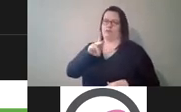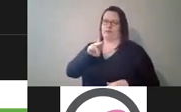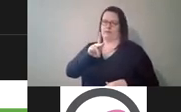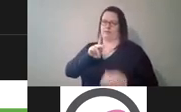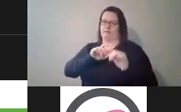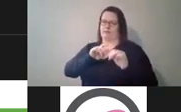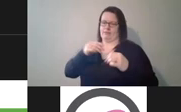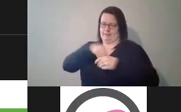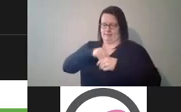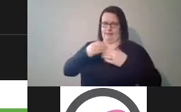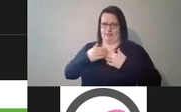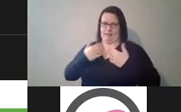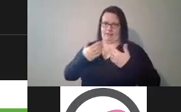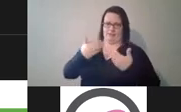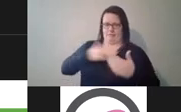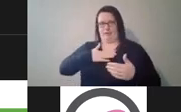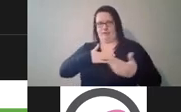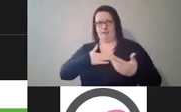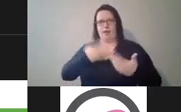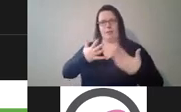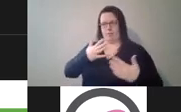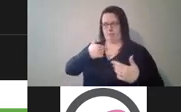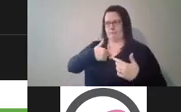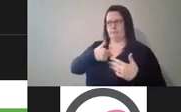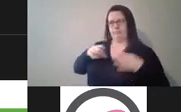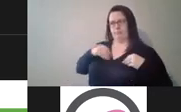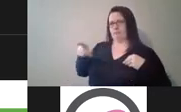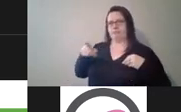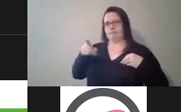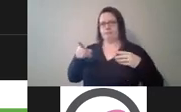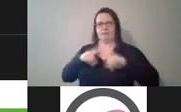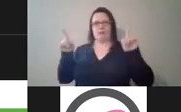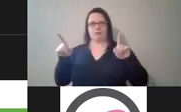speaking. So, and what may be good for you may not be good for someone else.